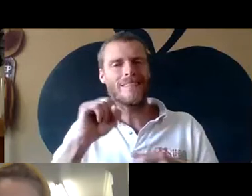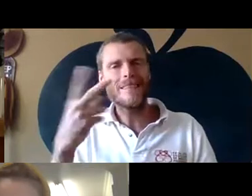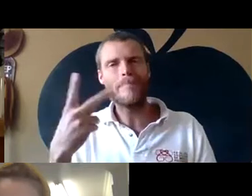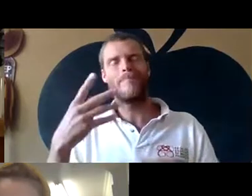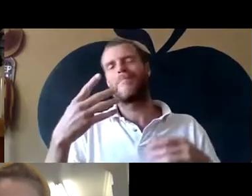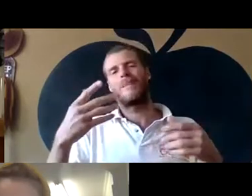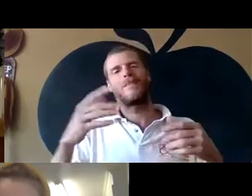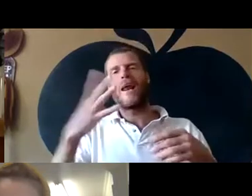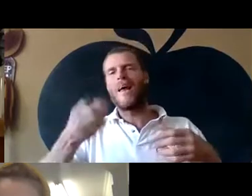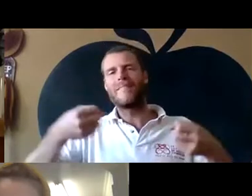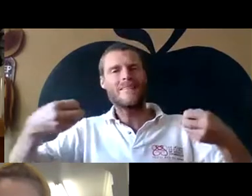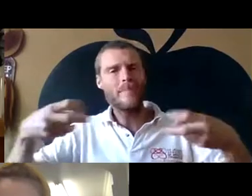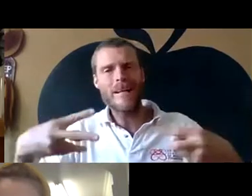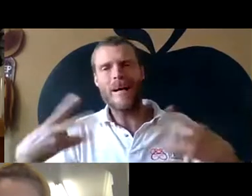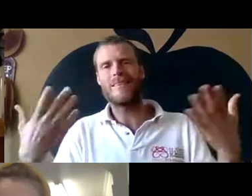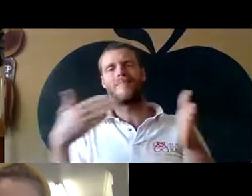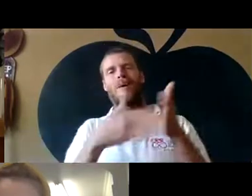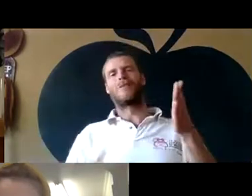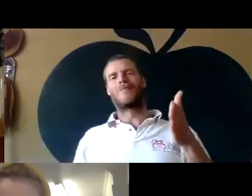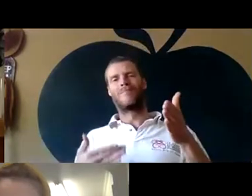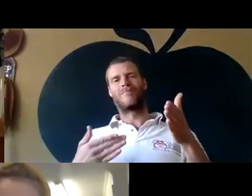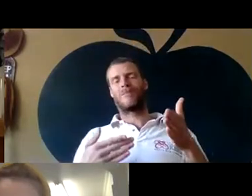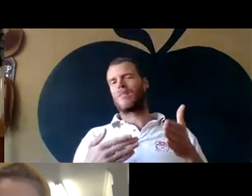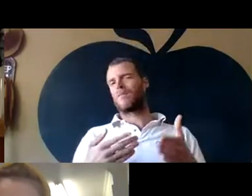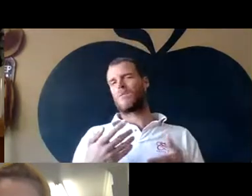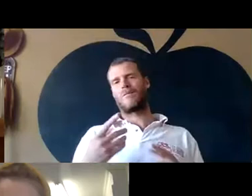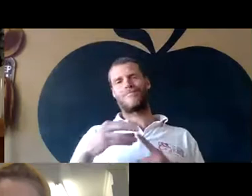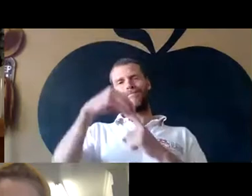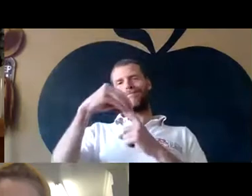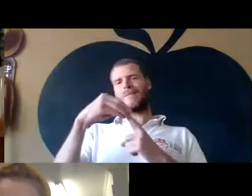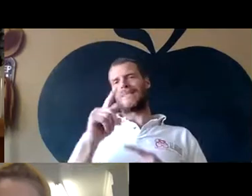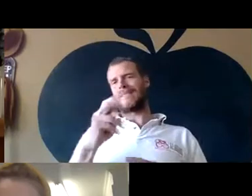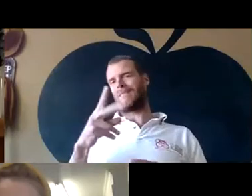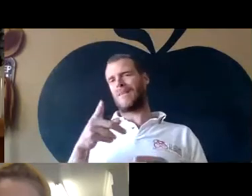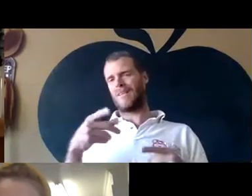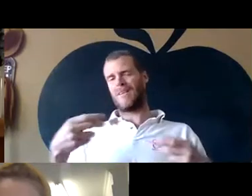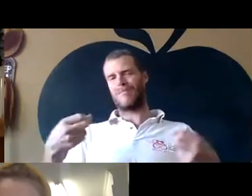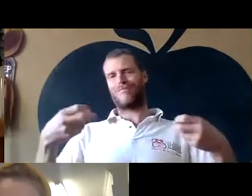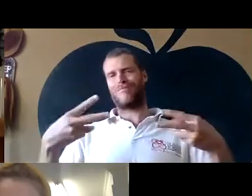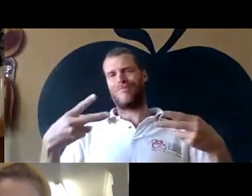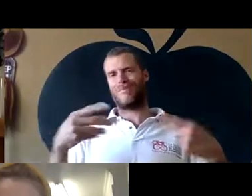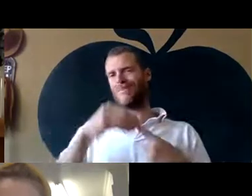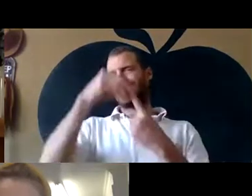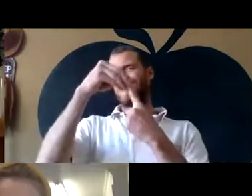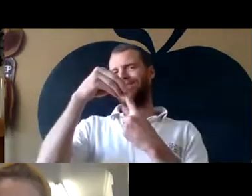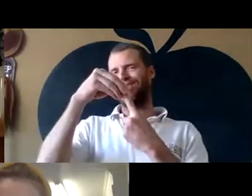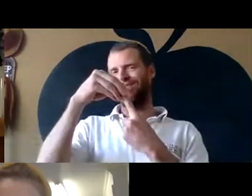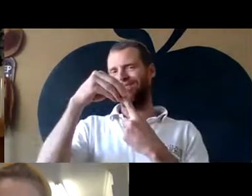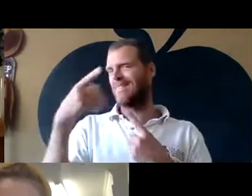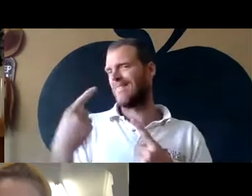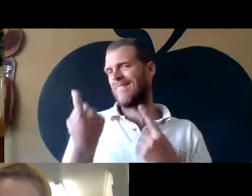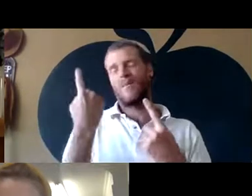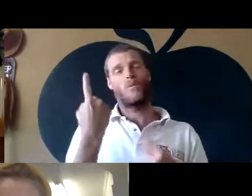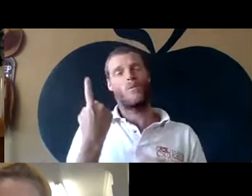biggest barrier, for example, is the television. They do not have subtitles. That is a barrier for me. That's the biggest